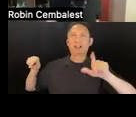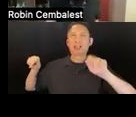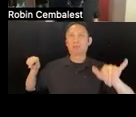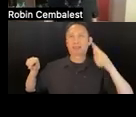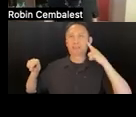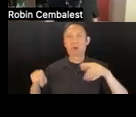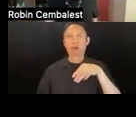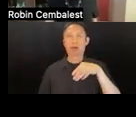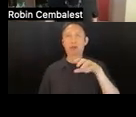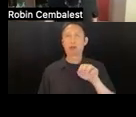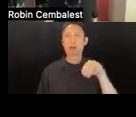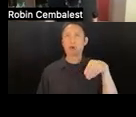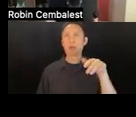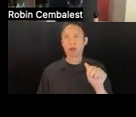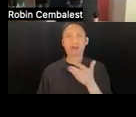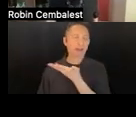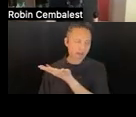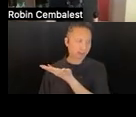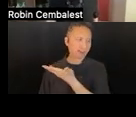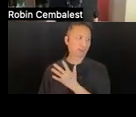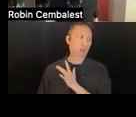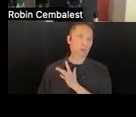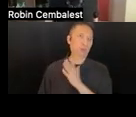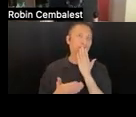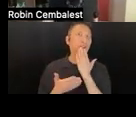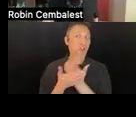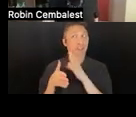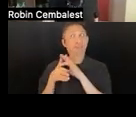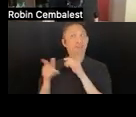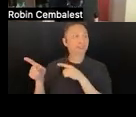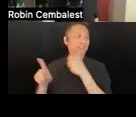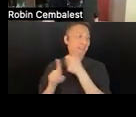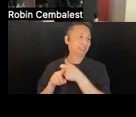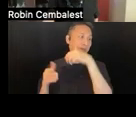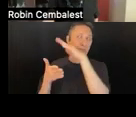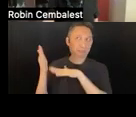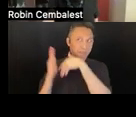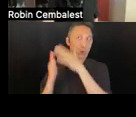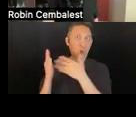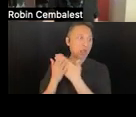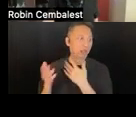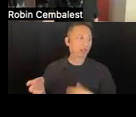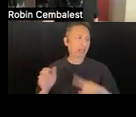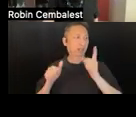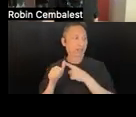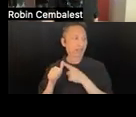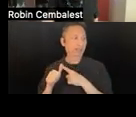That's some good content there. But he does it very well. So here you see again this initial post from MoMA, and then